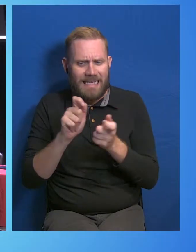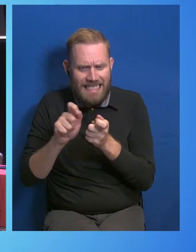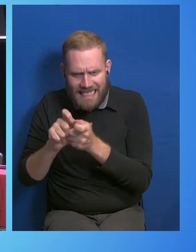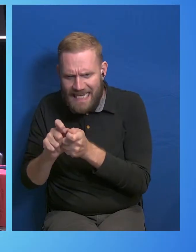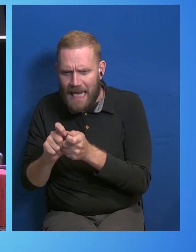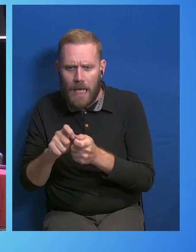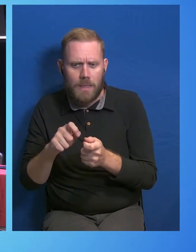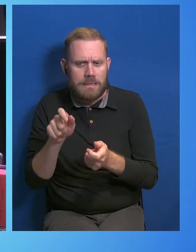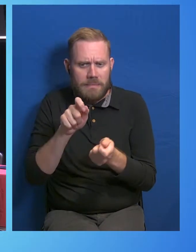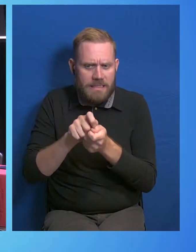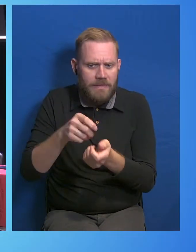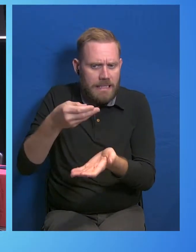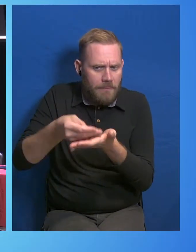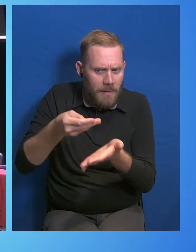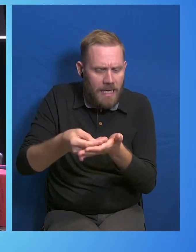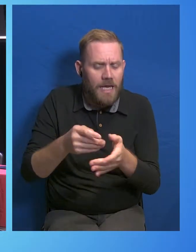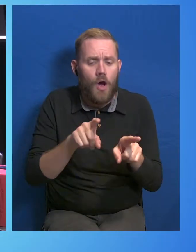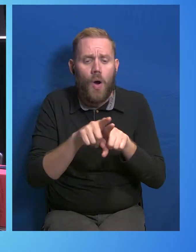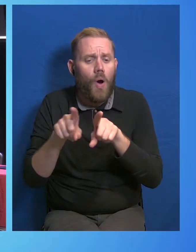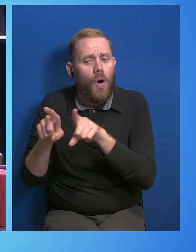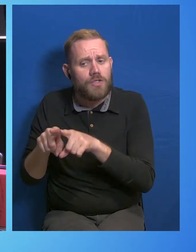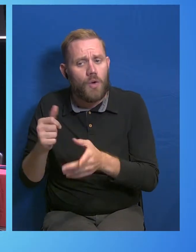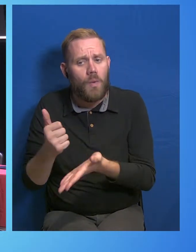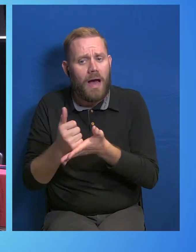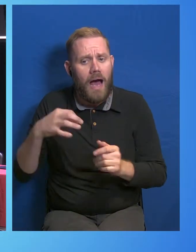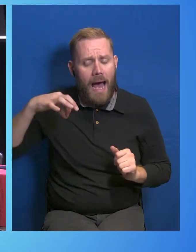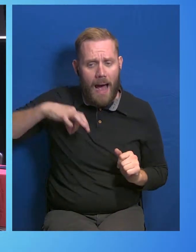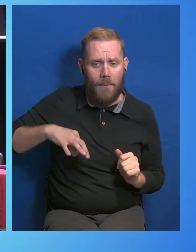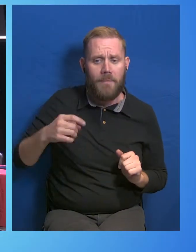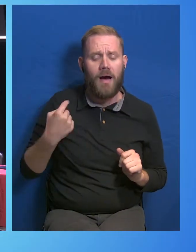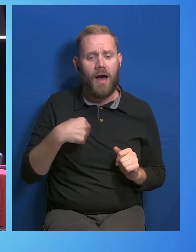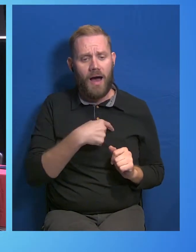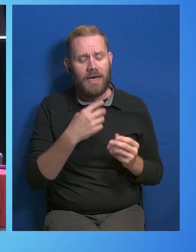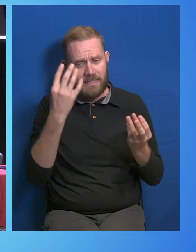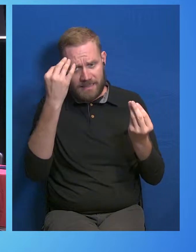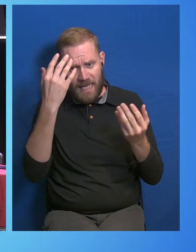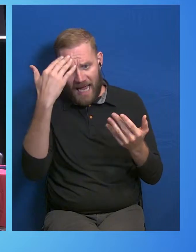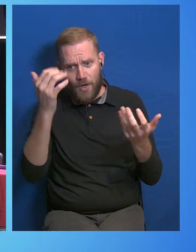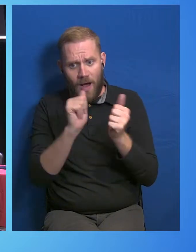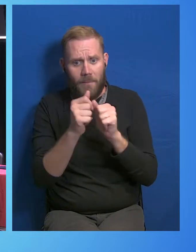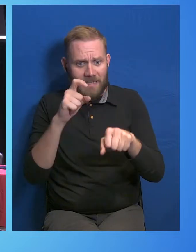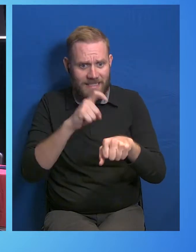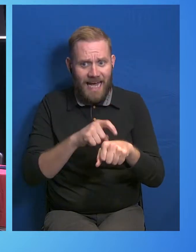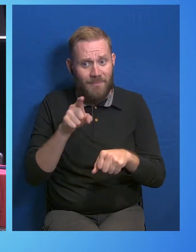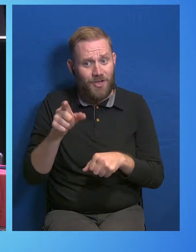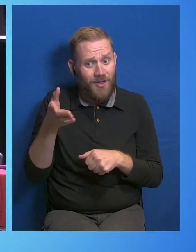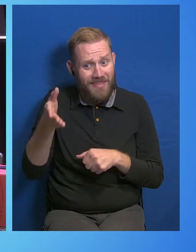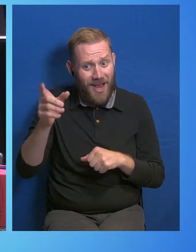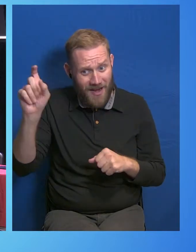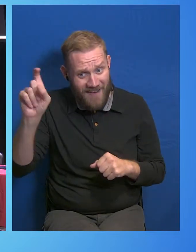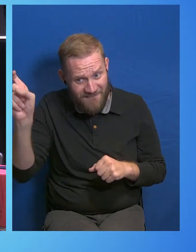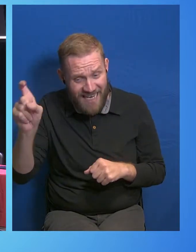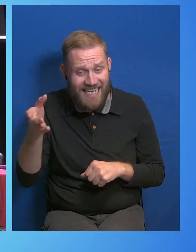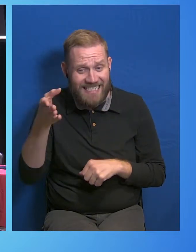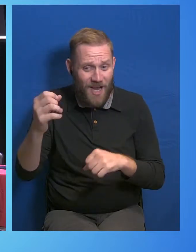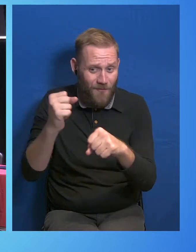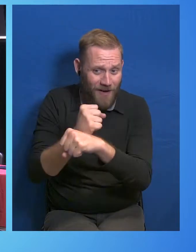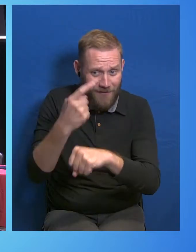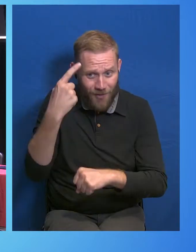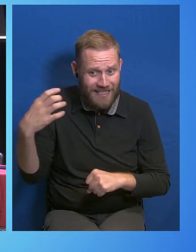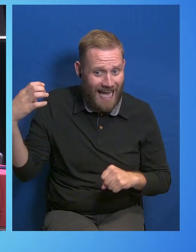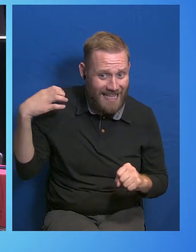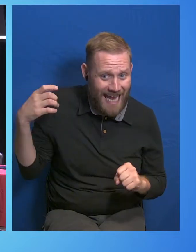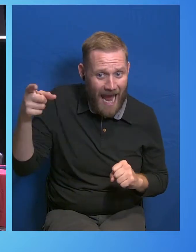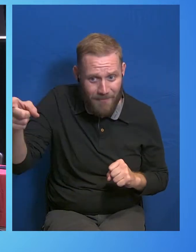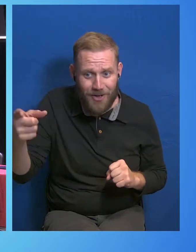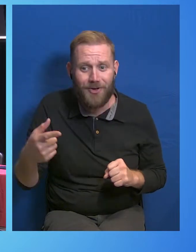and that way also that helps us with. I know how much time you spend in Phoenix. On the Hill, so to speak, in